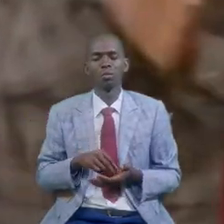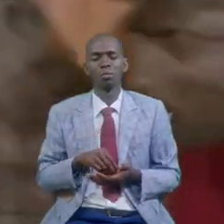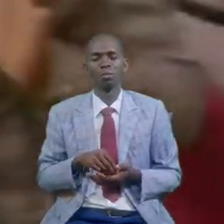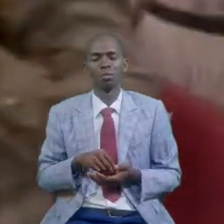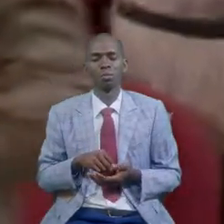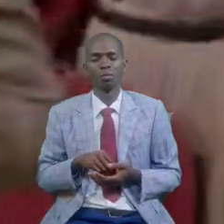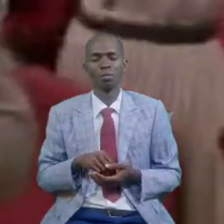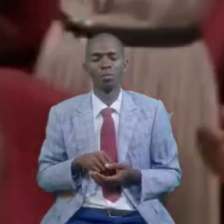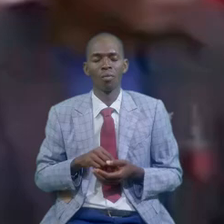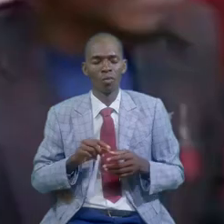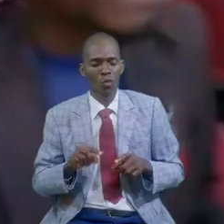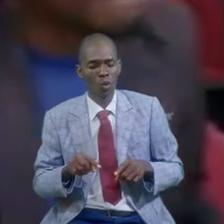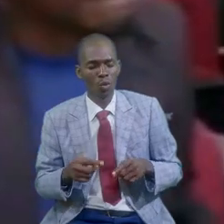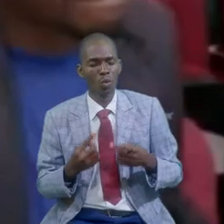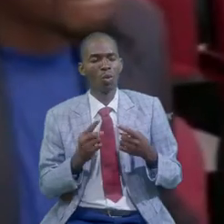Go up.